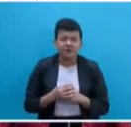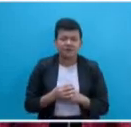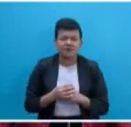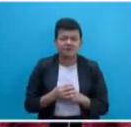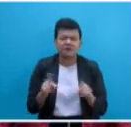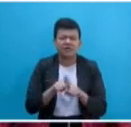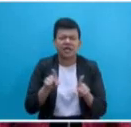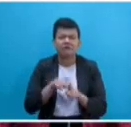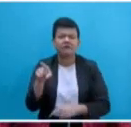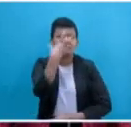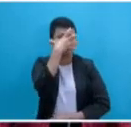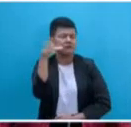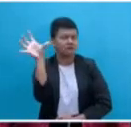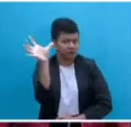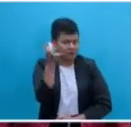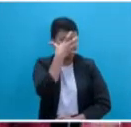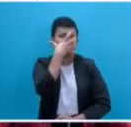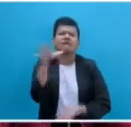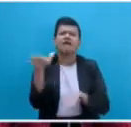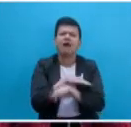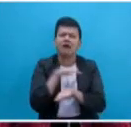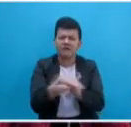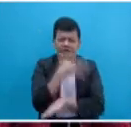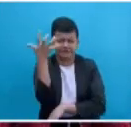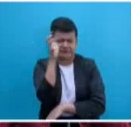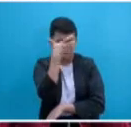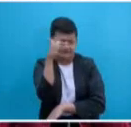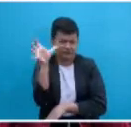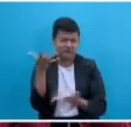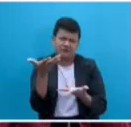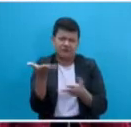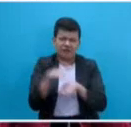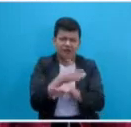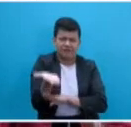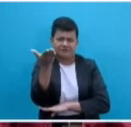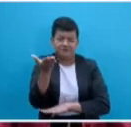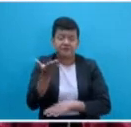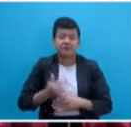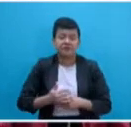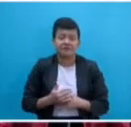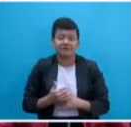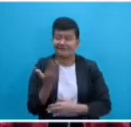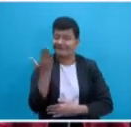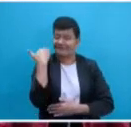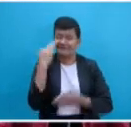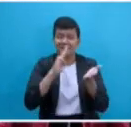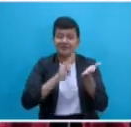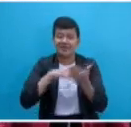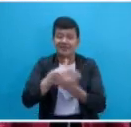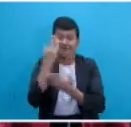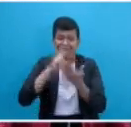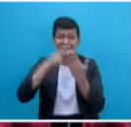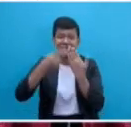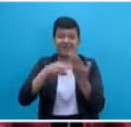world. Mr. Speaker, recalling the wreath-laying ceremony on Remembrance Day, Monday, November 11th, I distinctly